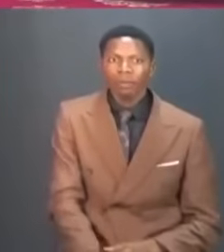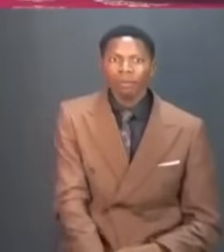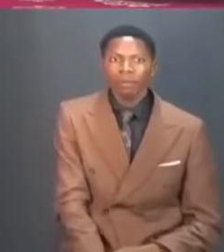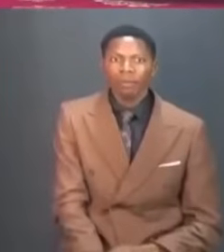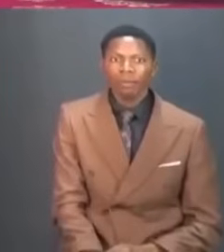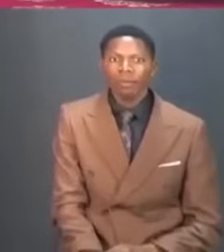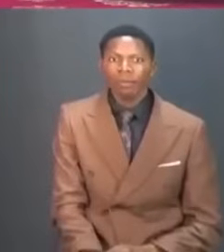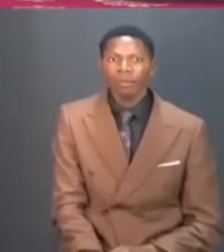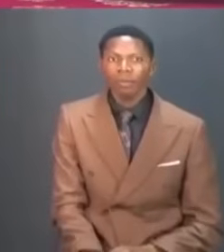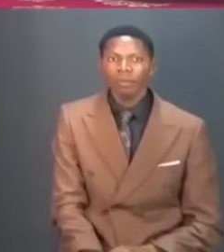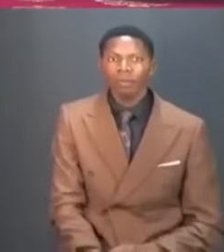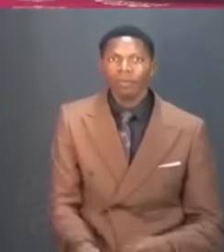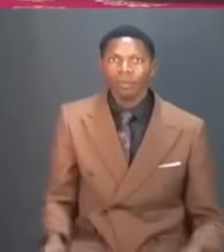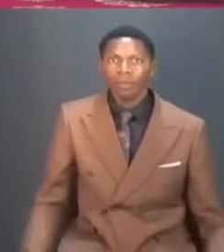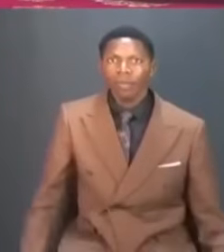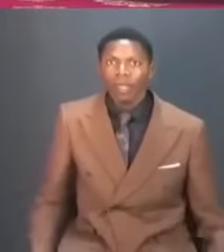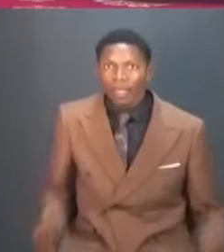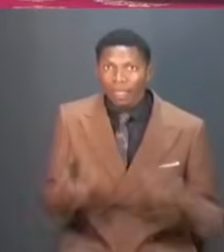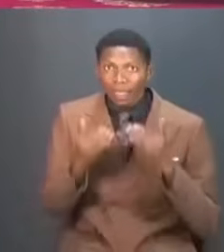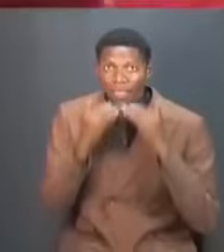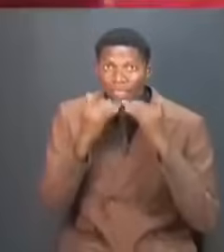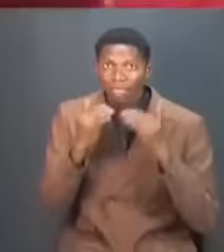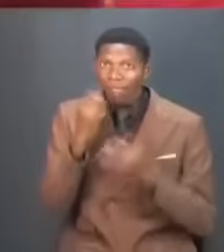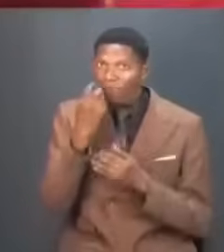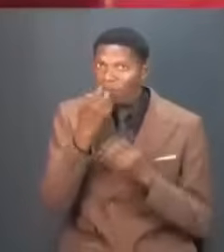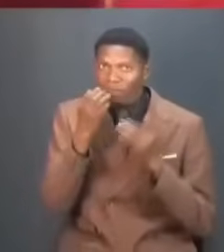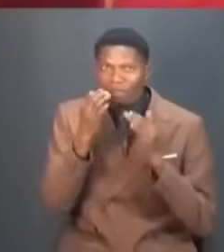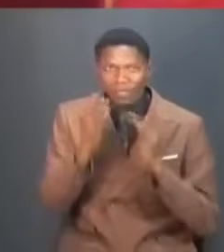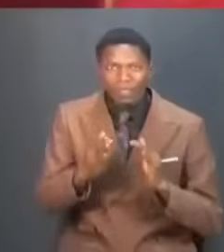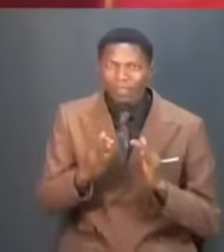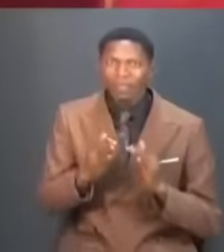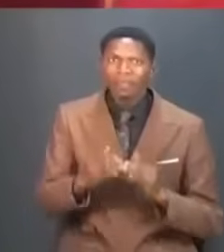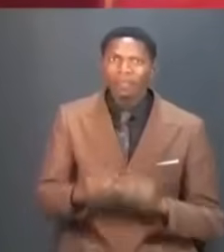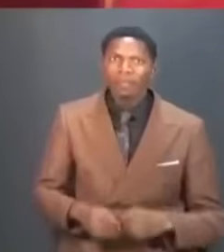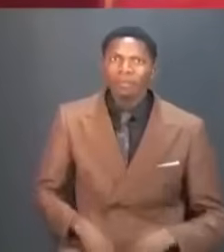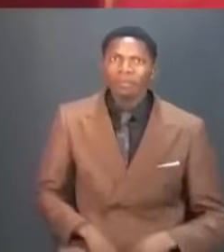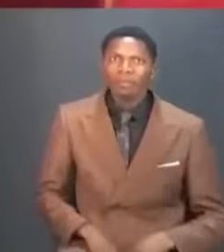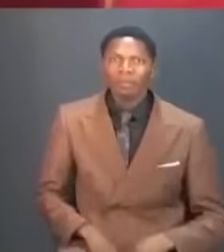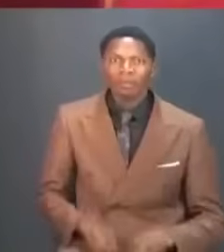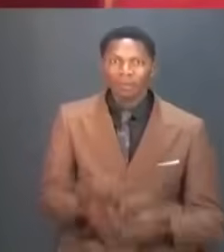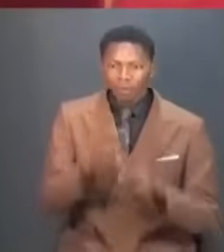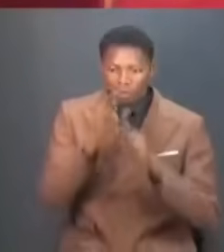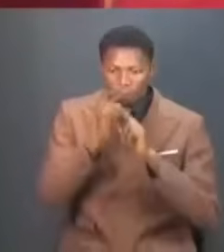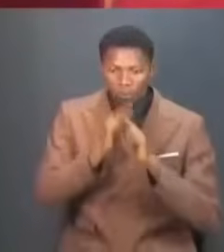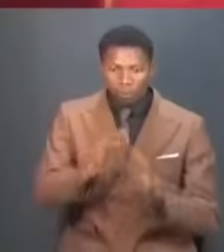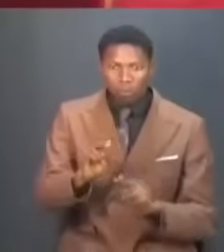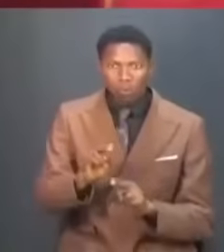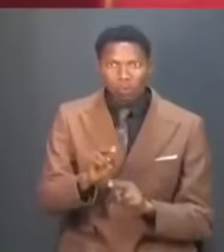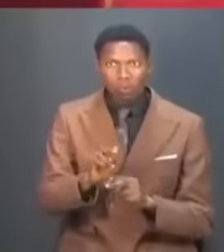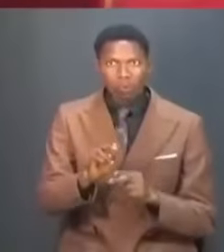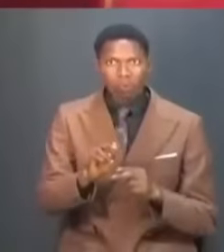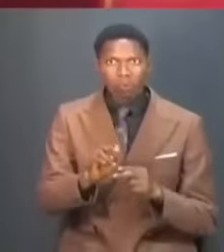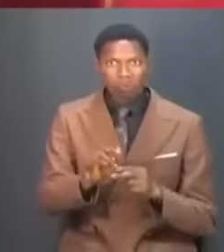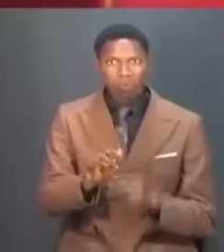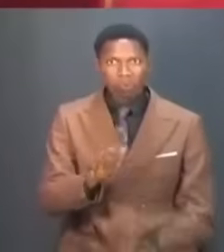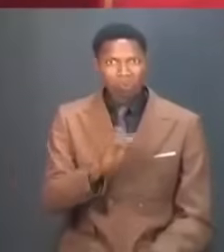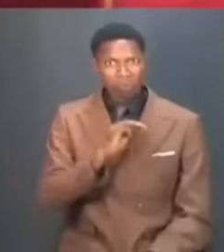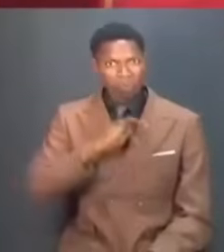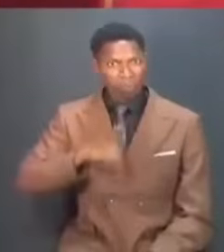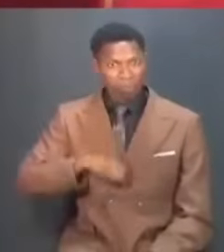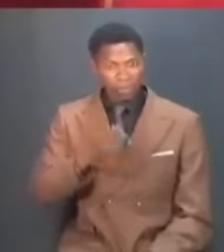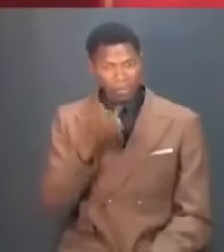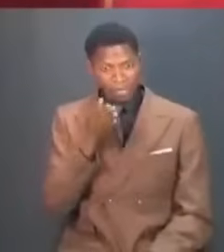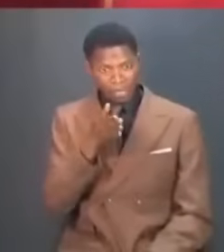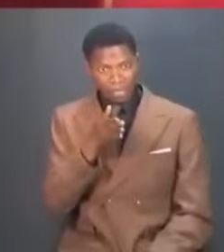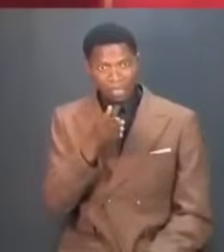Thank you very much, Mr. Speaker. Mr. Speaker, the honorable colleague who posed this question to me happens to be